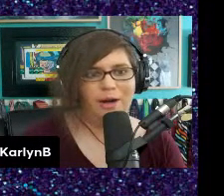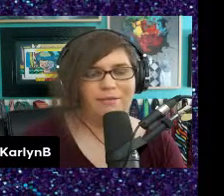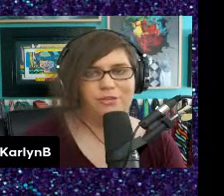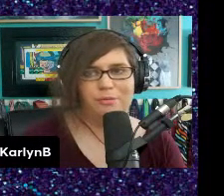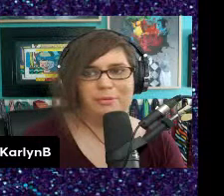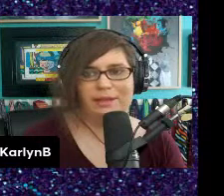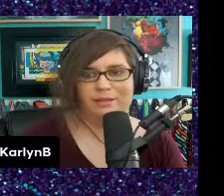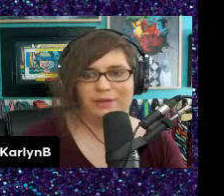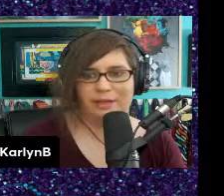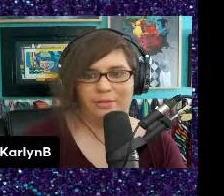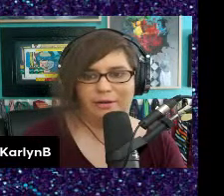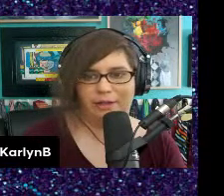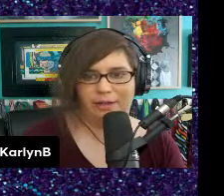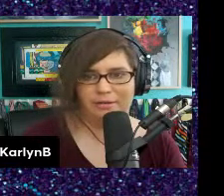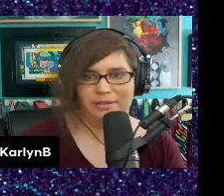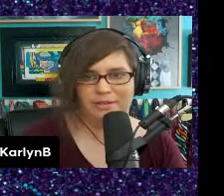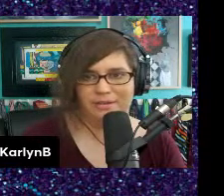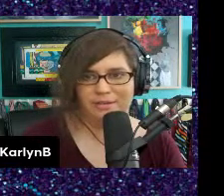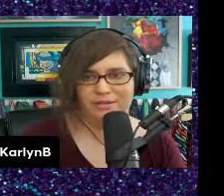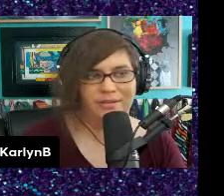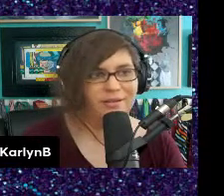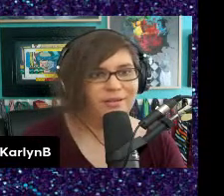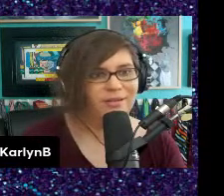Oh, we're having trouble playing this video. There it goes.